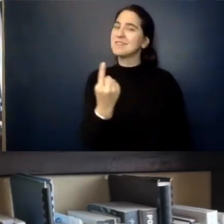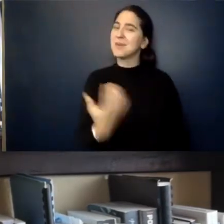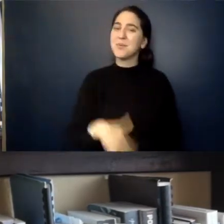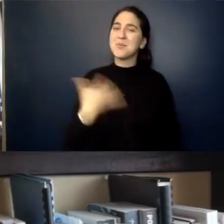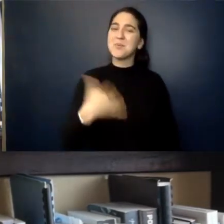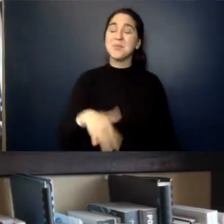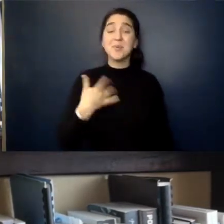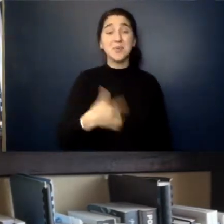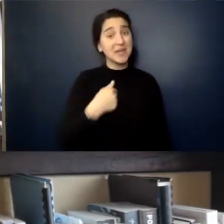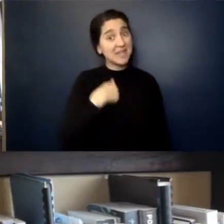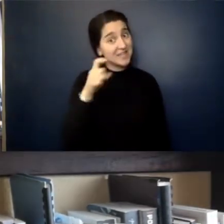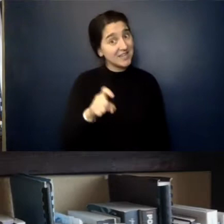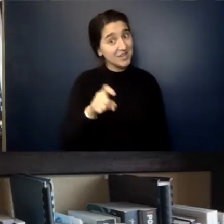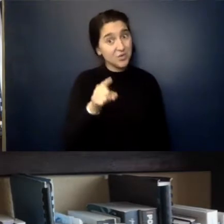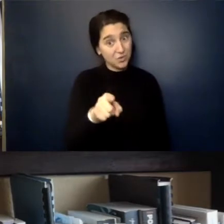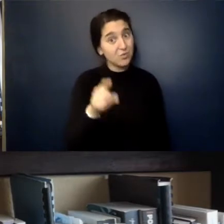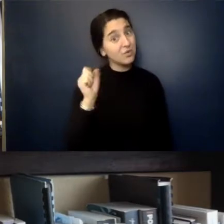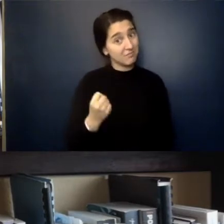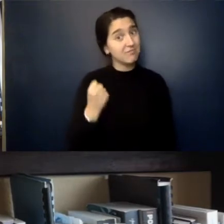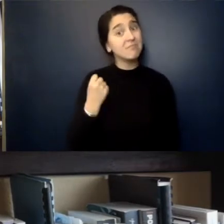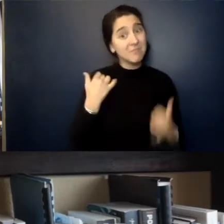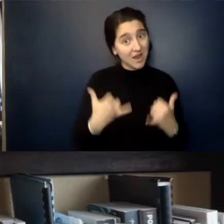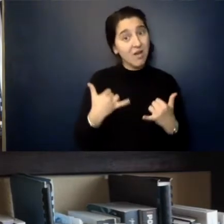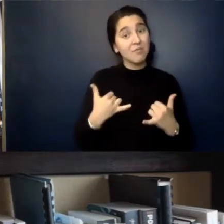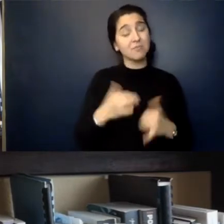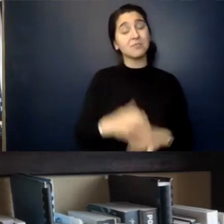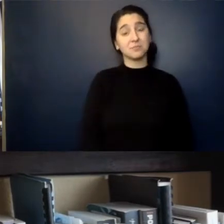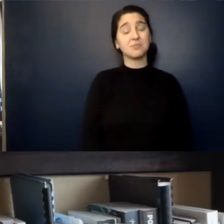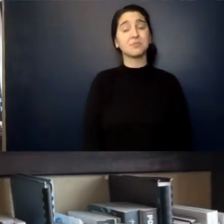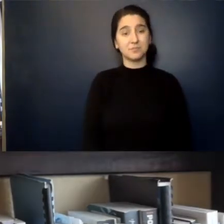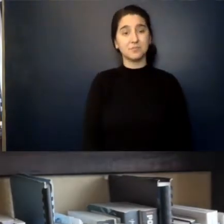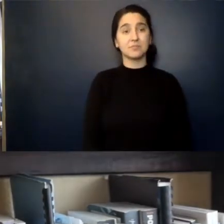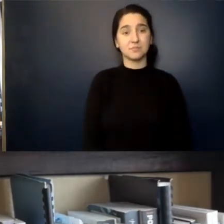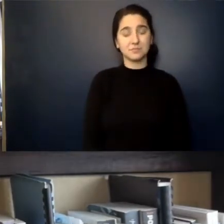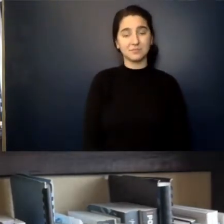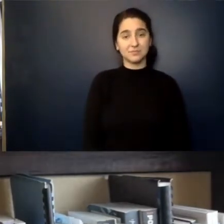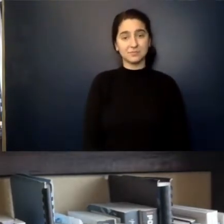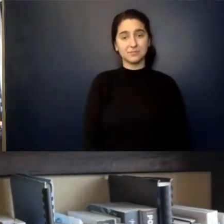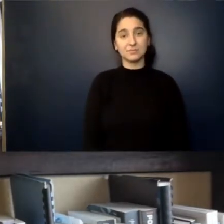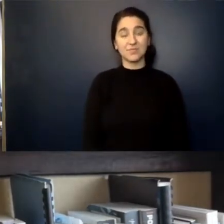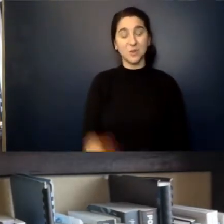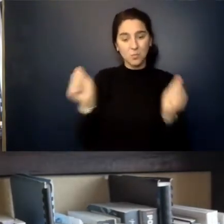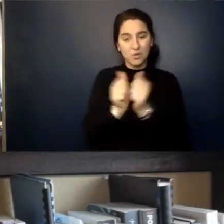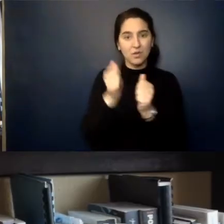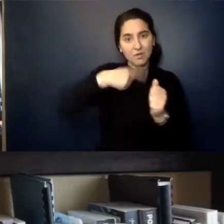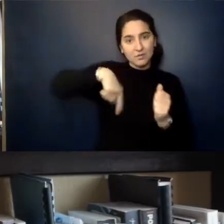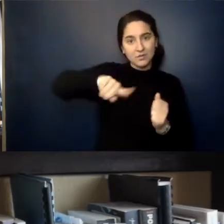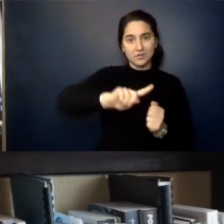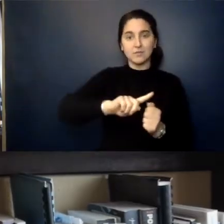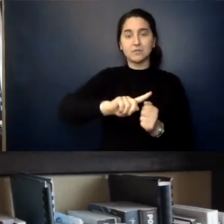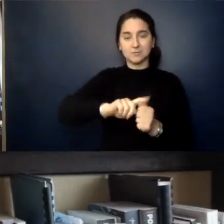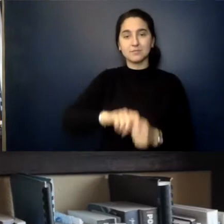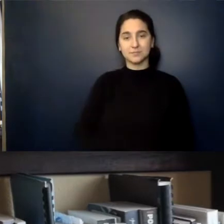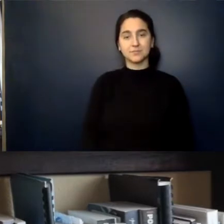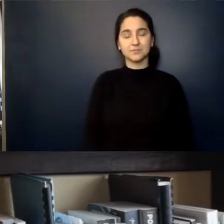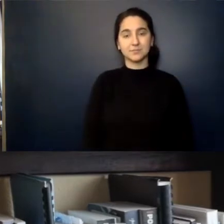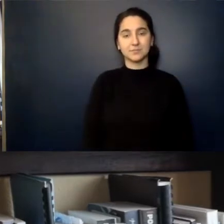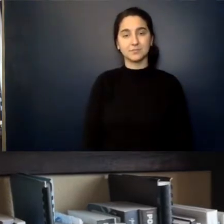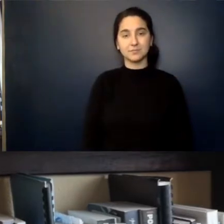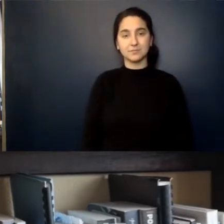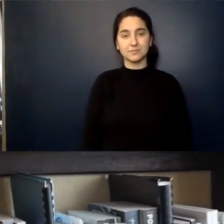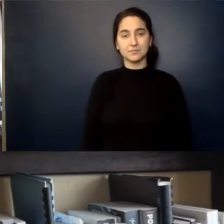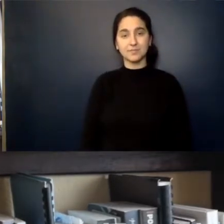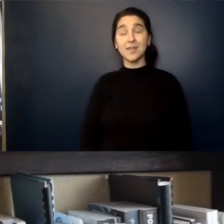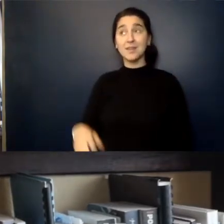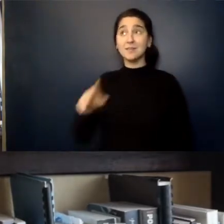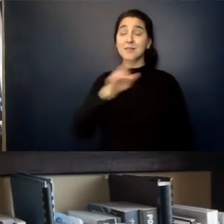to connect with us. So we are inviting you to be with us. And you are the first